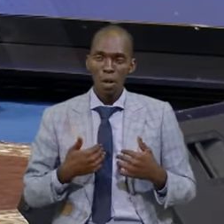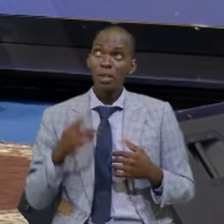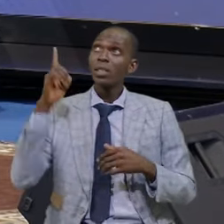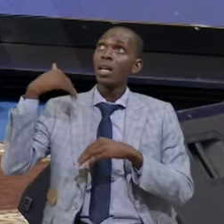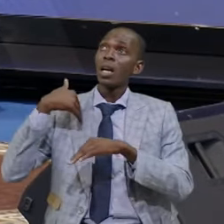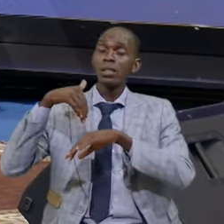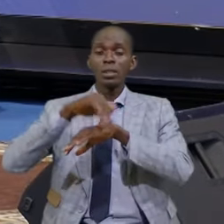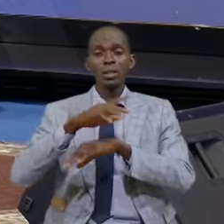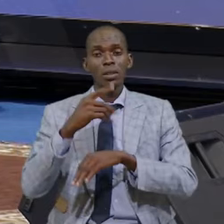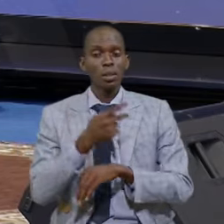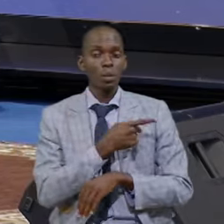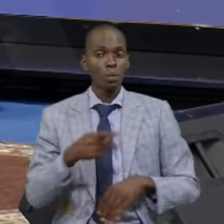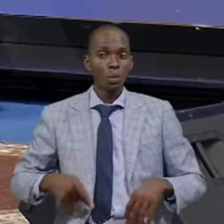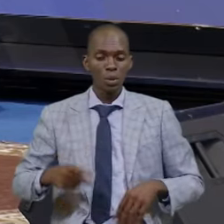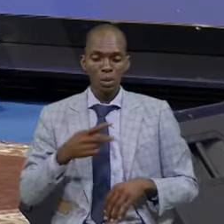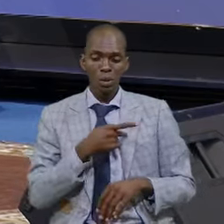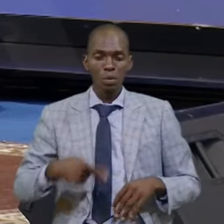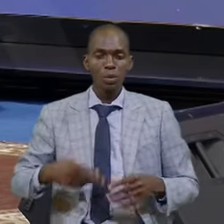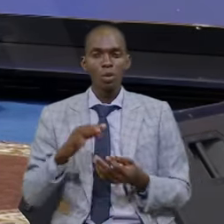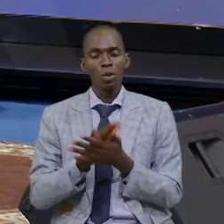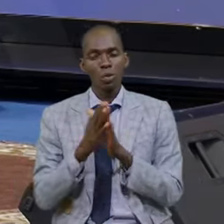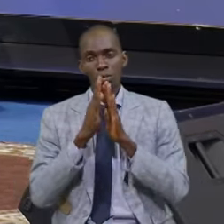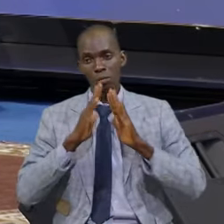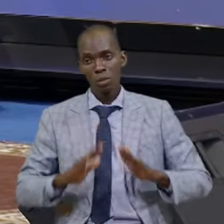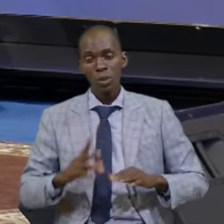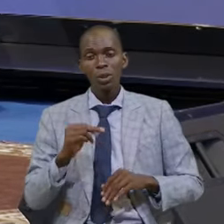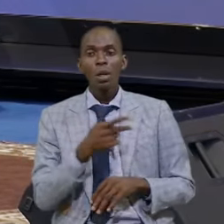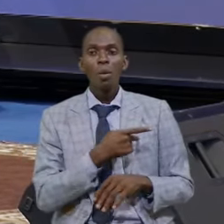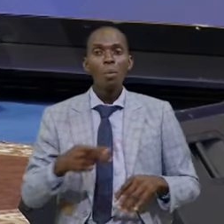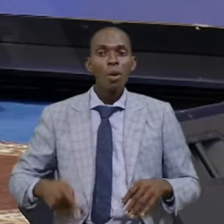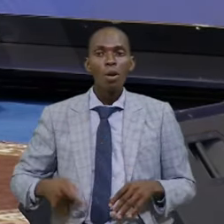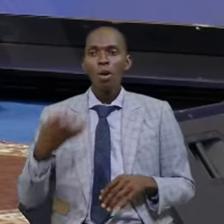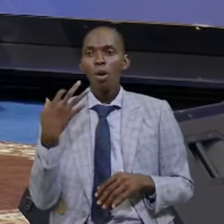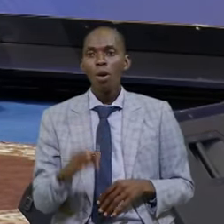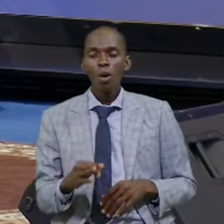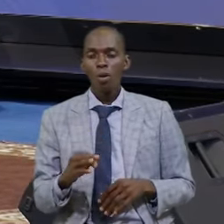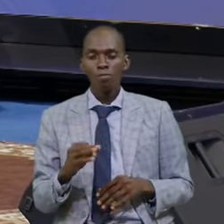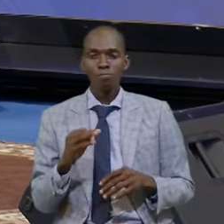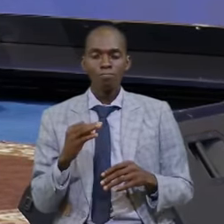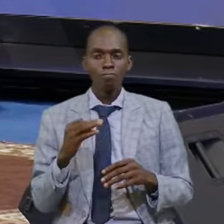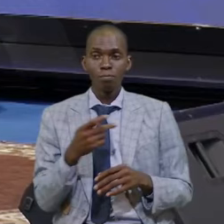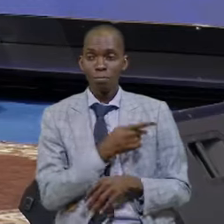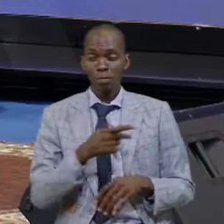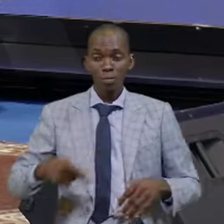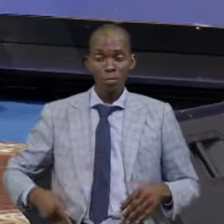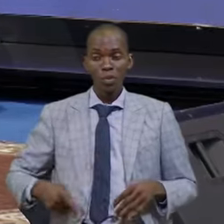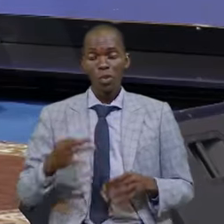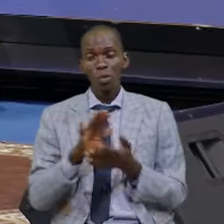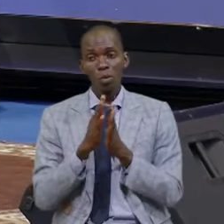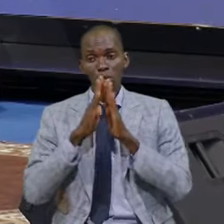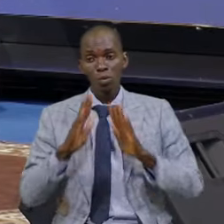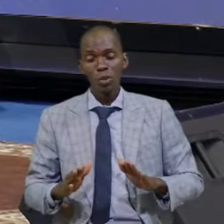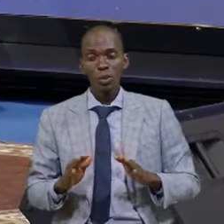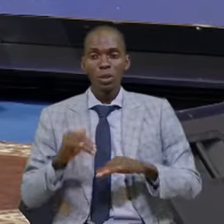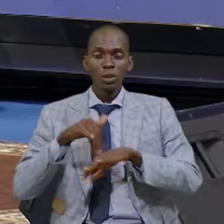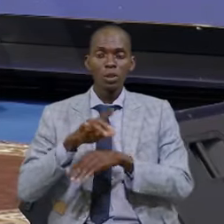the Prince of Peace, the Prince of Princes, the King of Kings, to loose you and